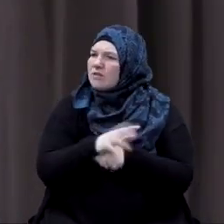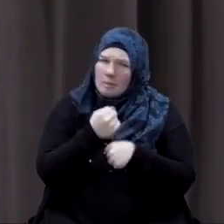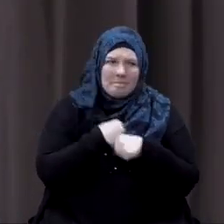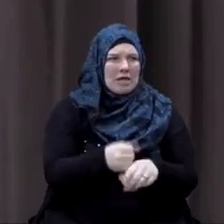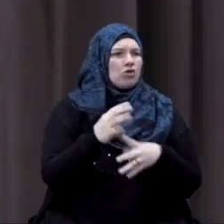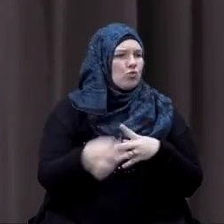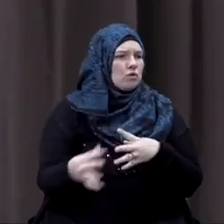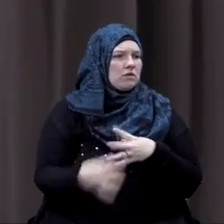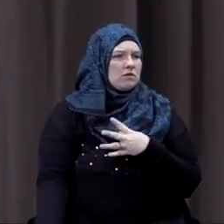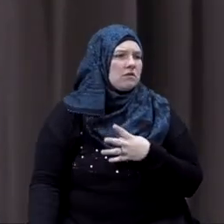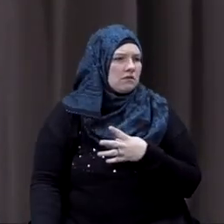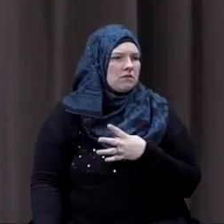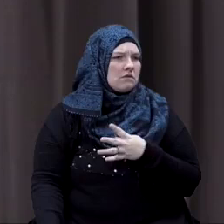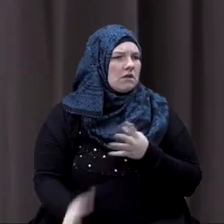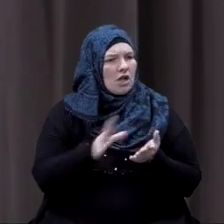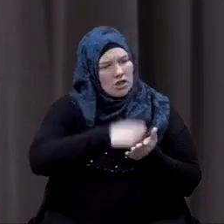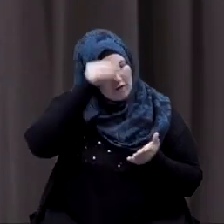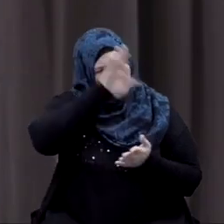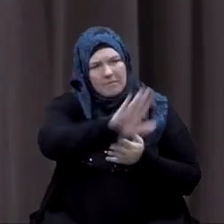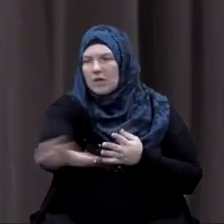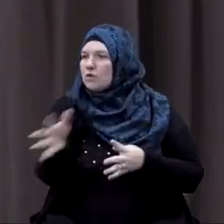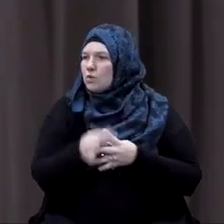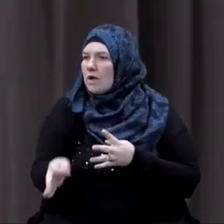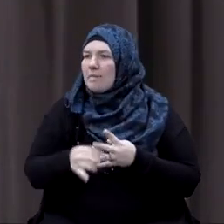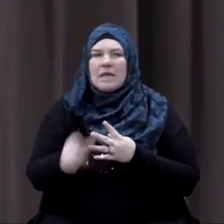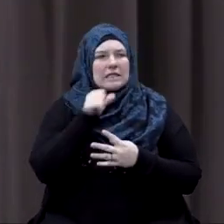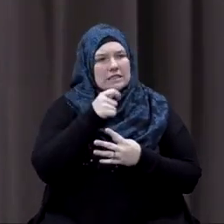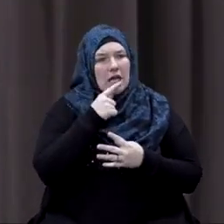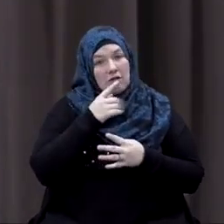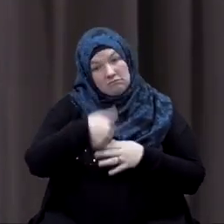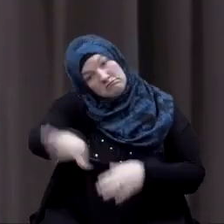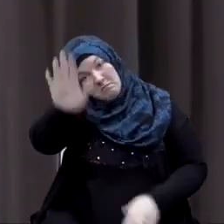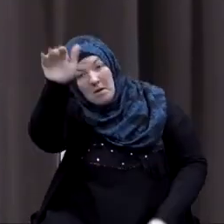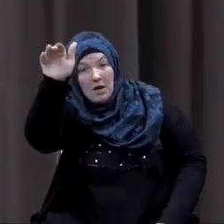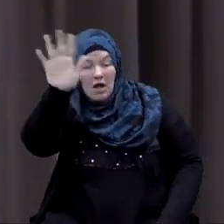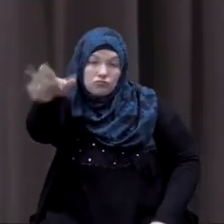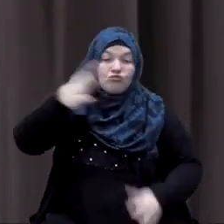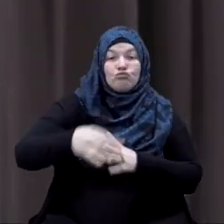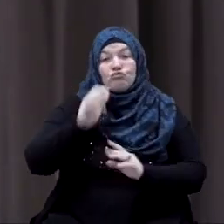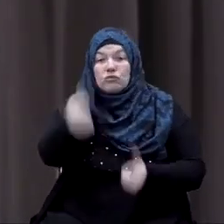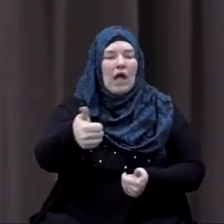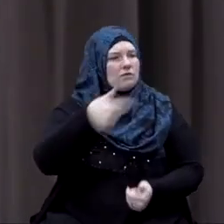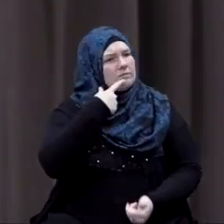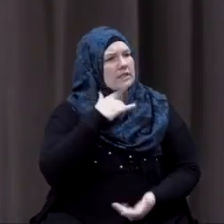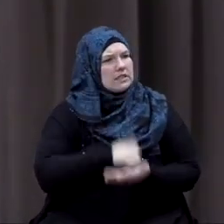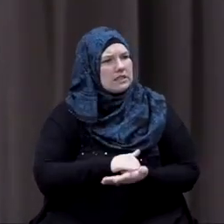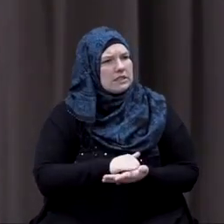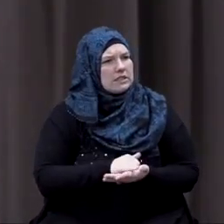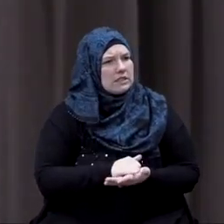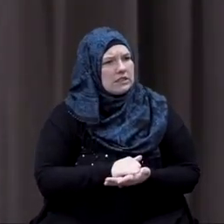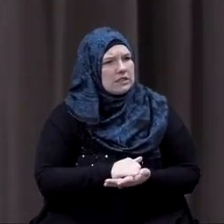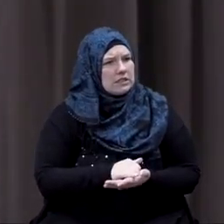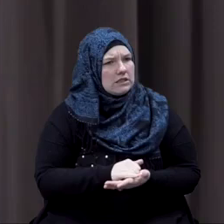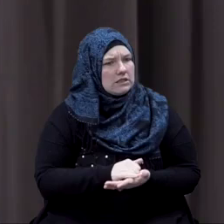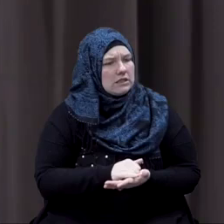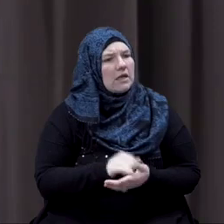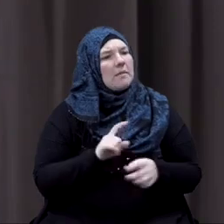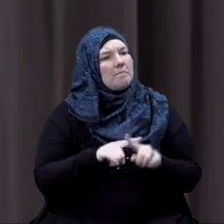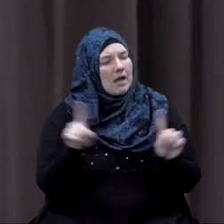and learn from their choices. I'm not saying let them go, but I'm saying don't go with them.